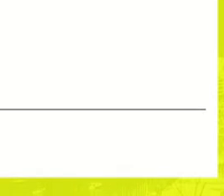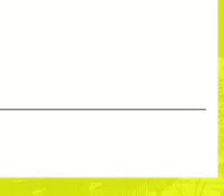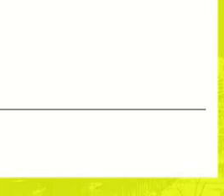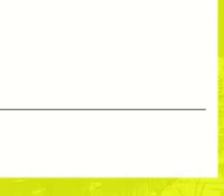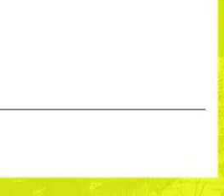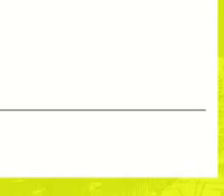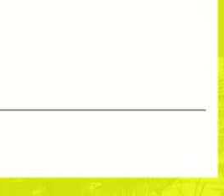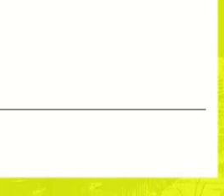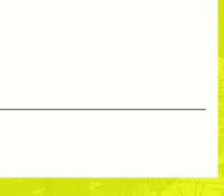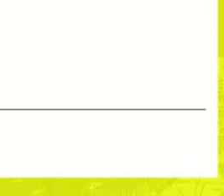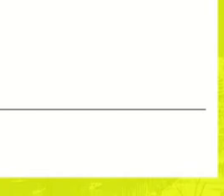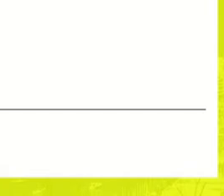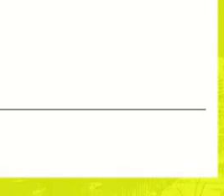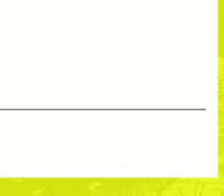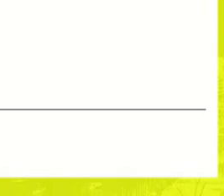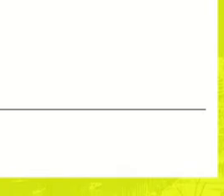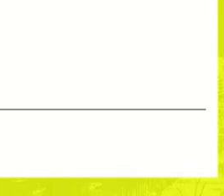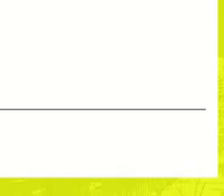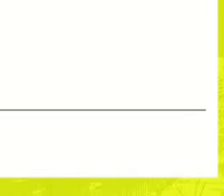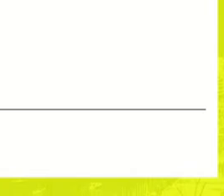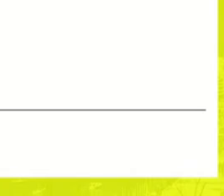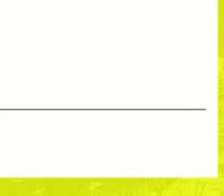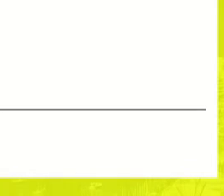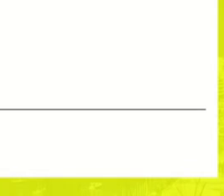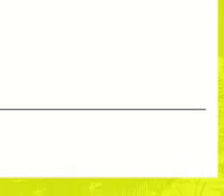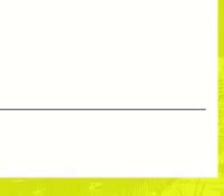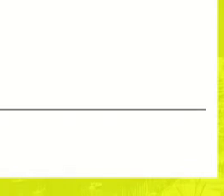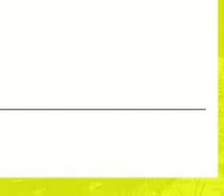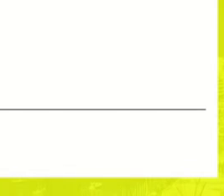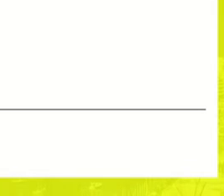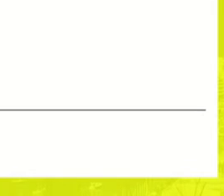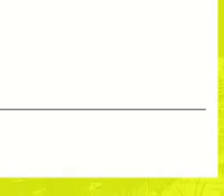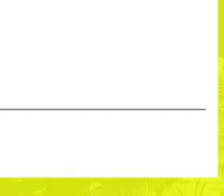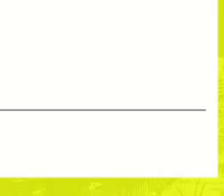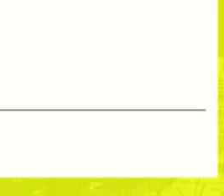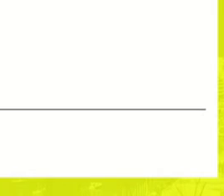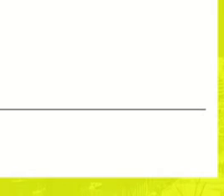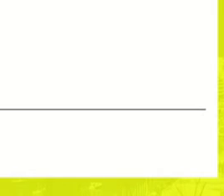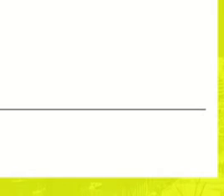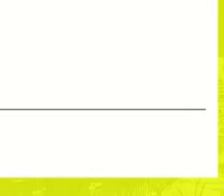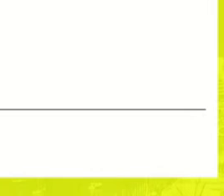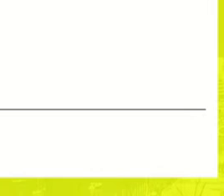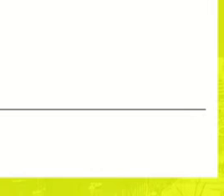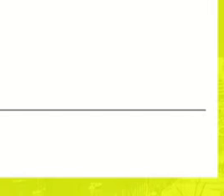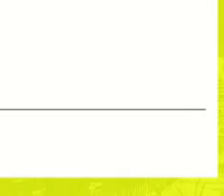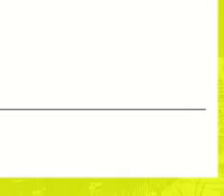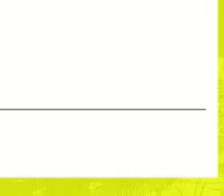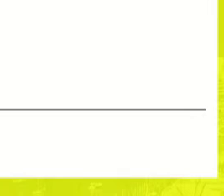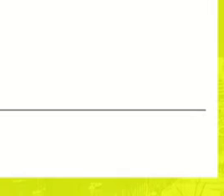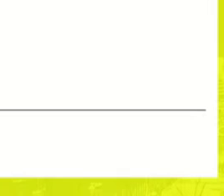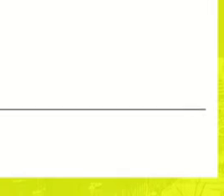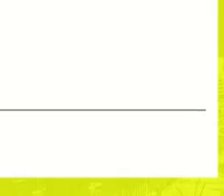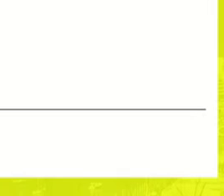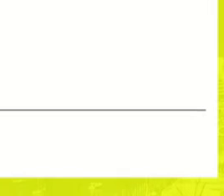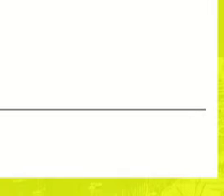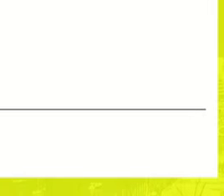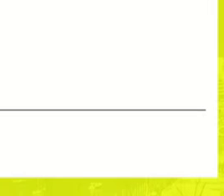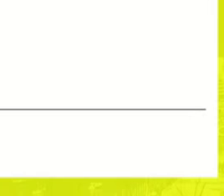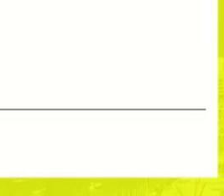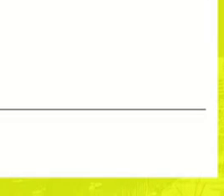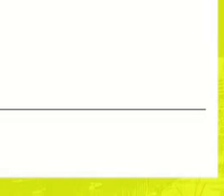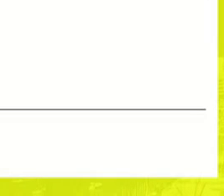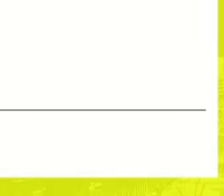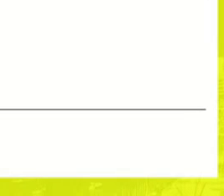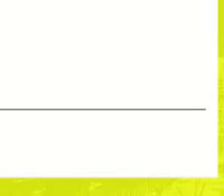and once it's considered similar in the same consideration that the same analysis will be made either true or false to